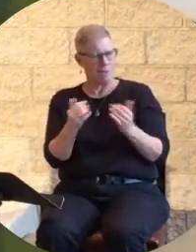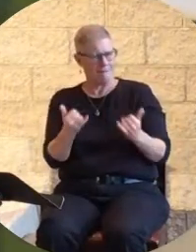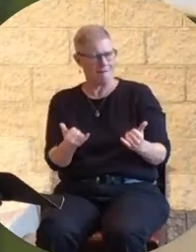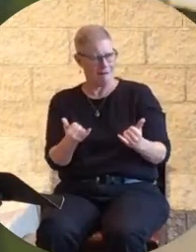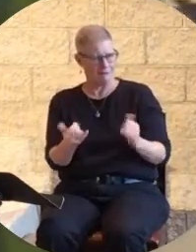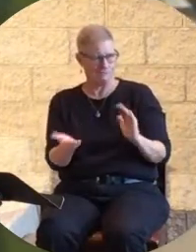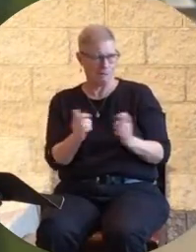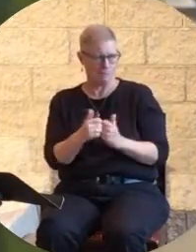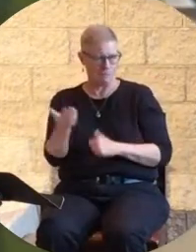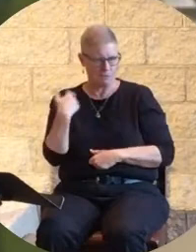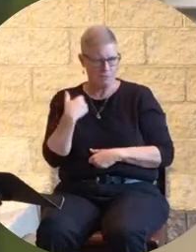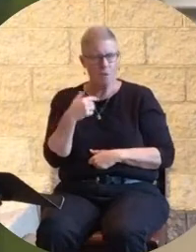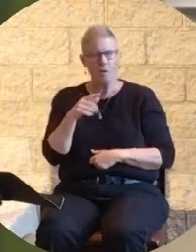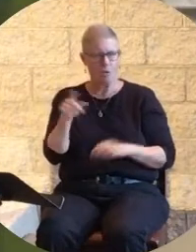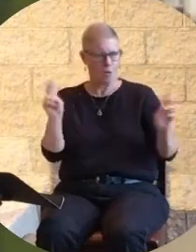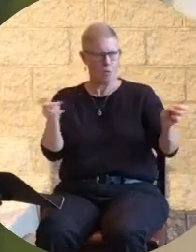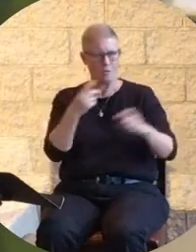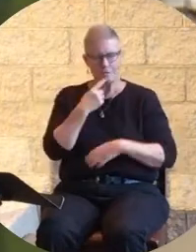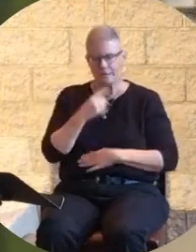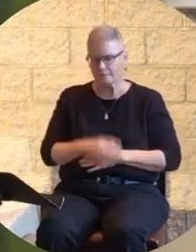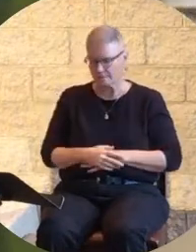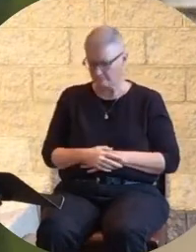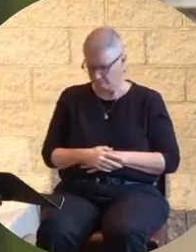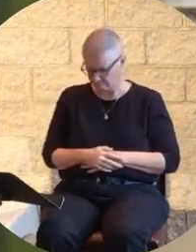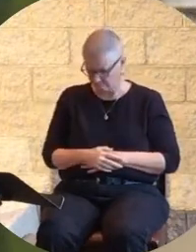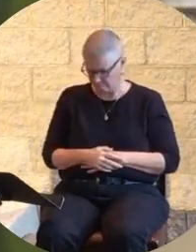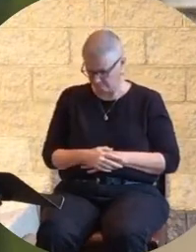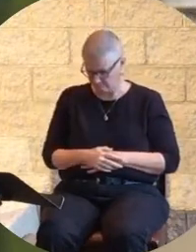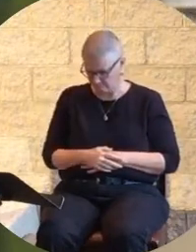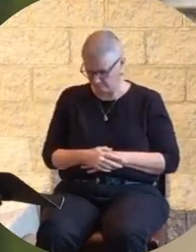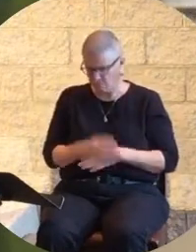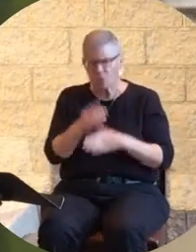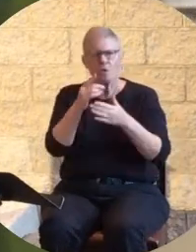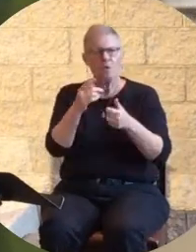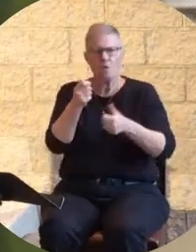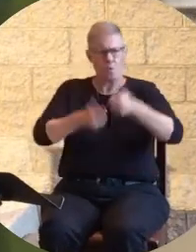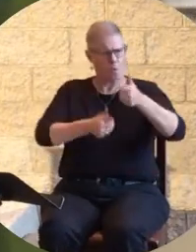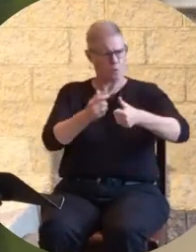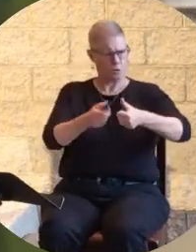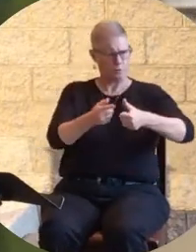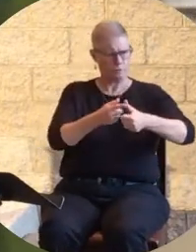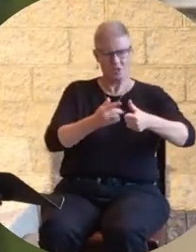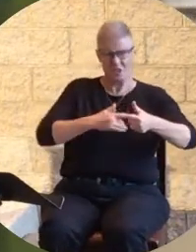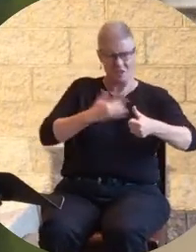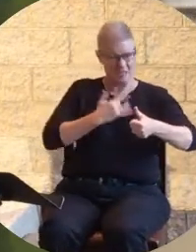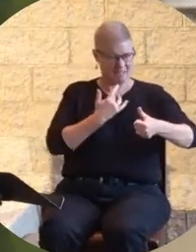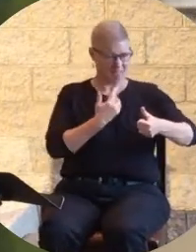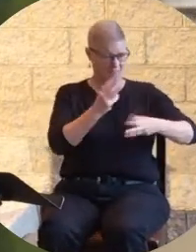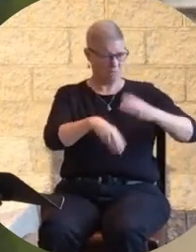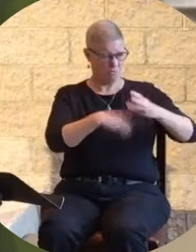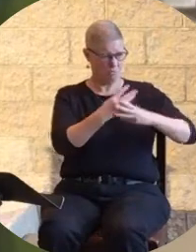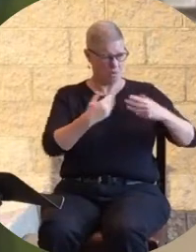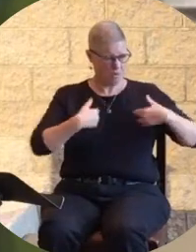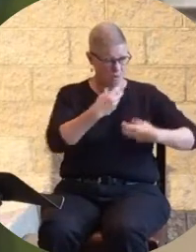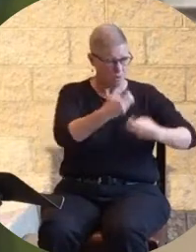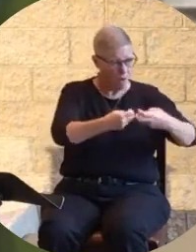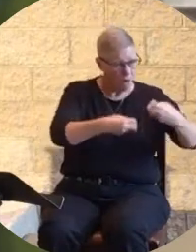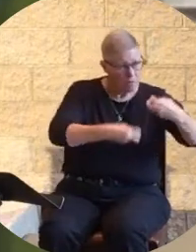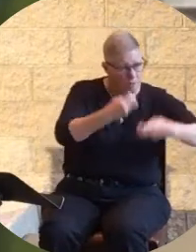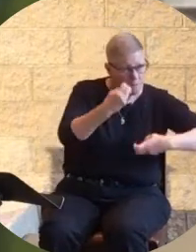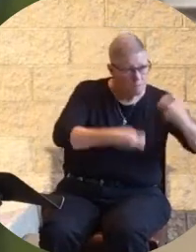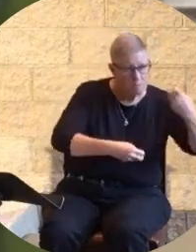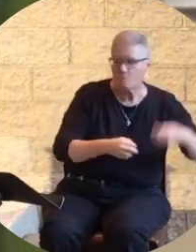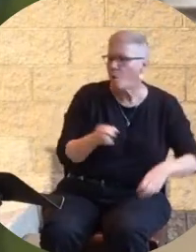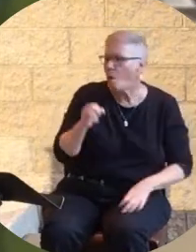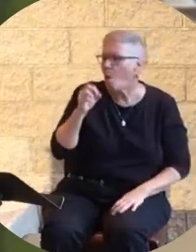says, "What comes first, the feeling that there's a problem with the world or the song that